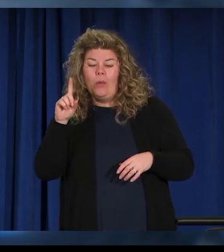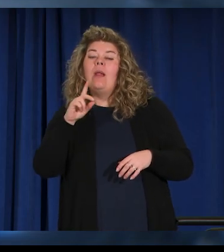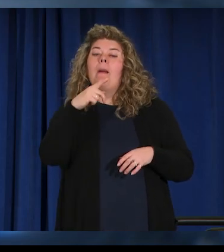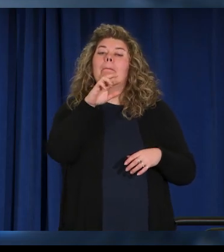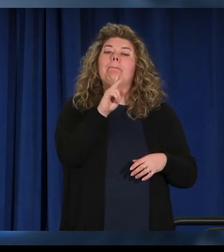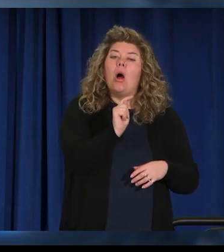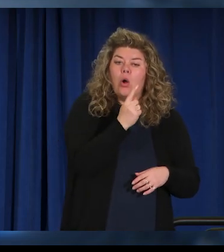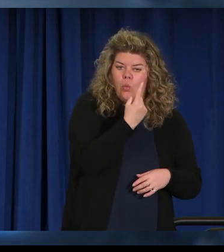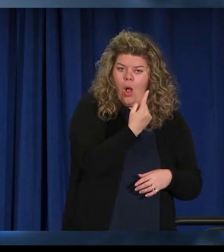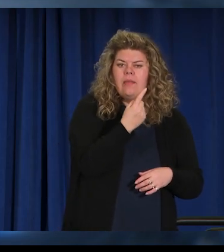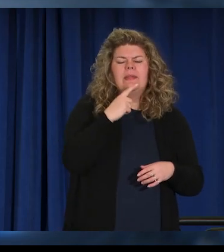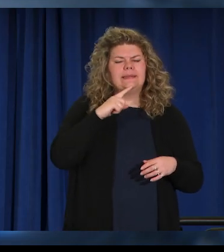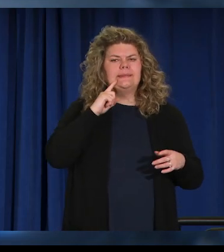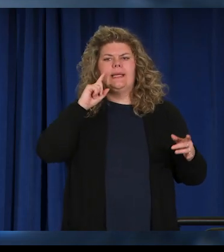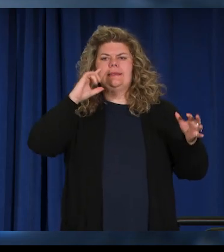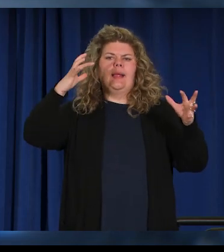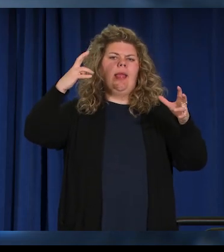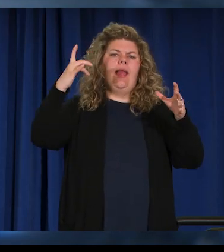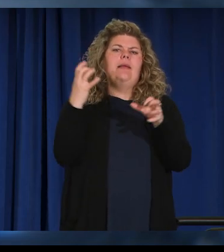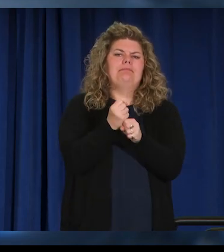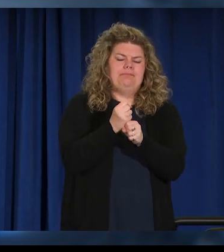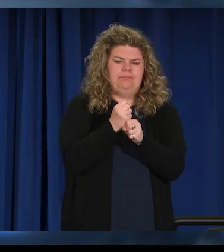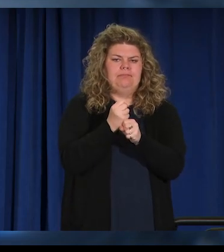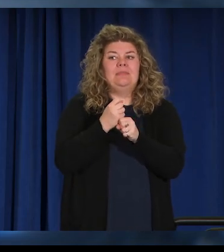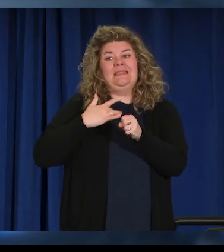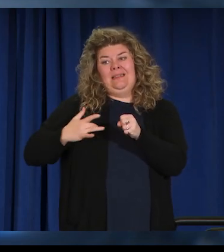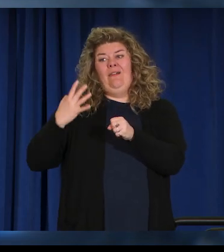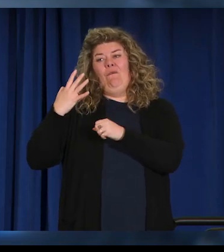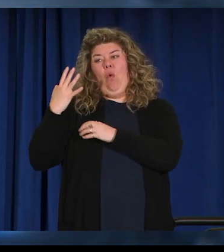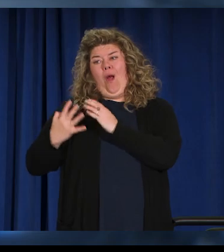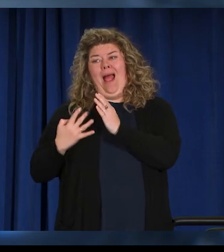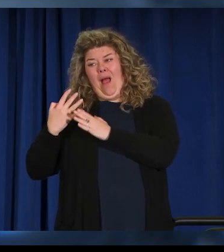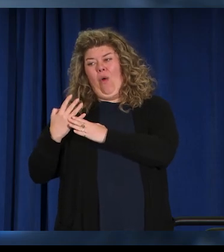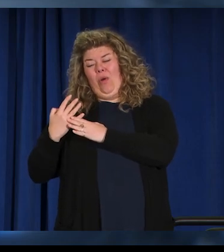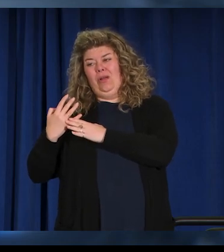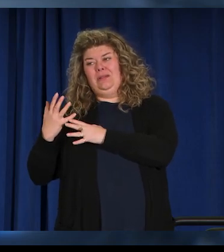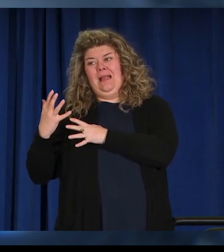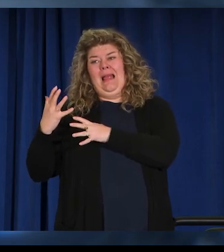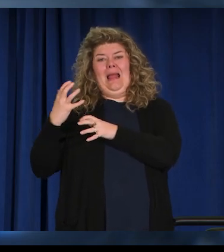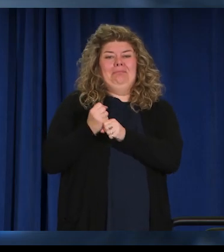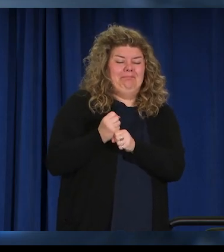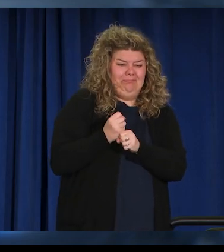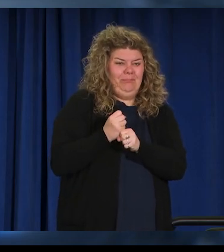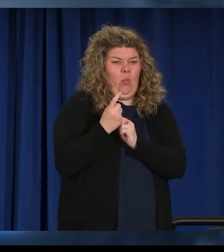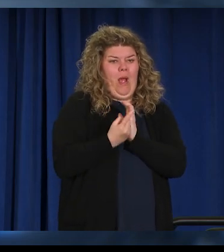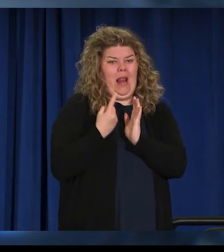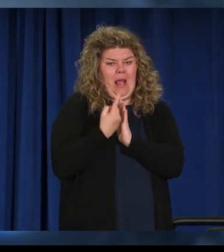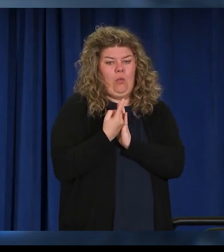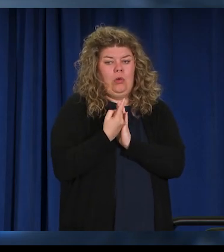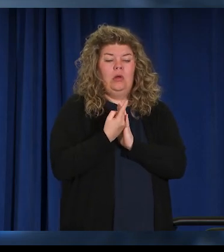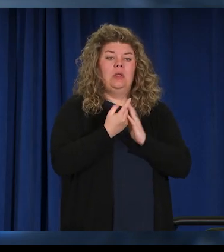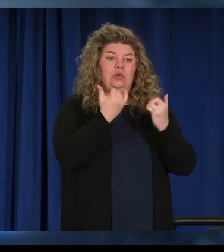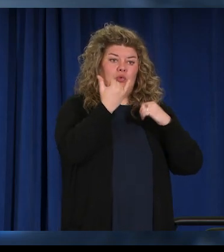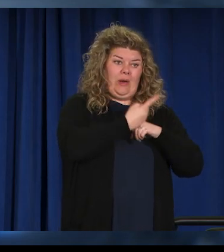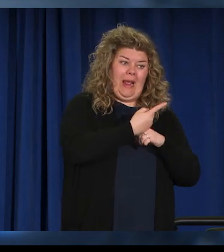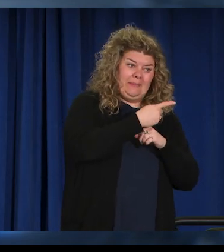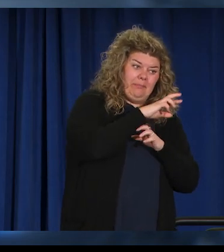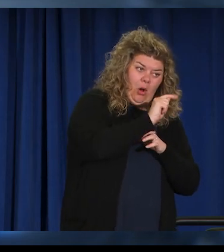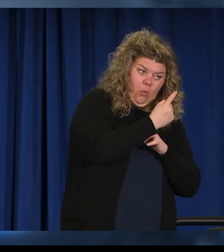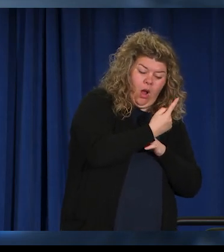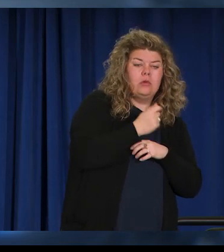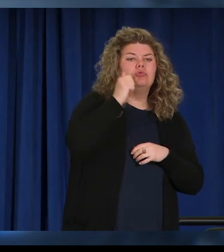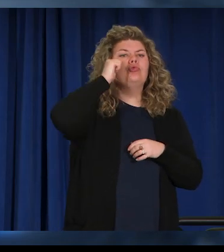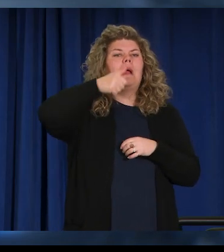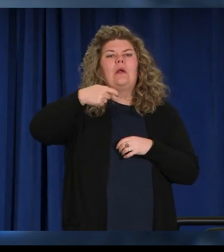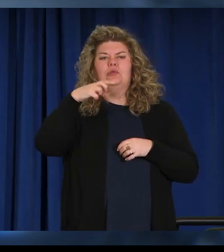a condensed version of our 4-hour workshop. So we're going to have Part 1 today and Part 2 tomorrow. We're excited to share